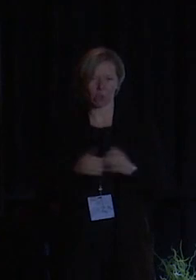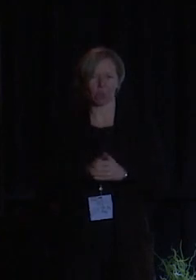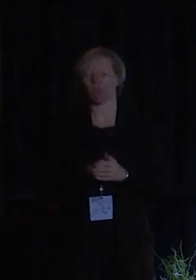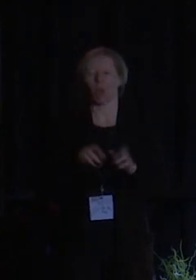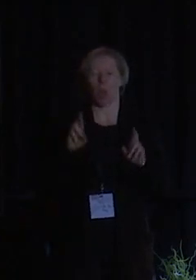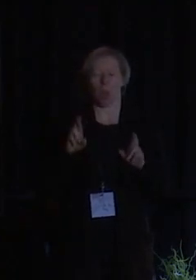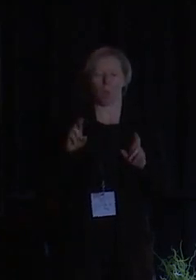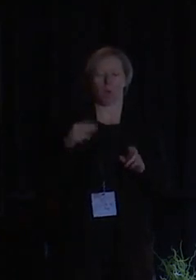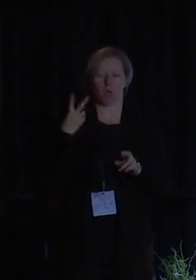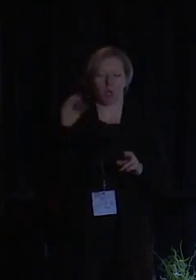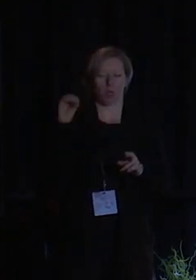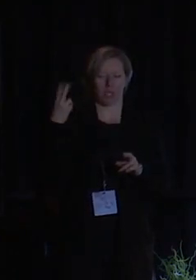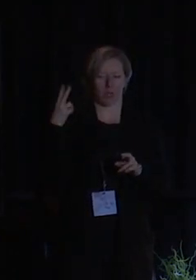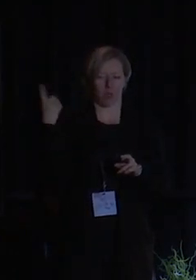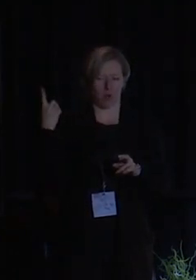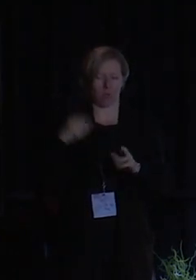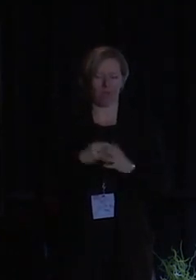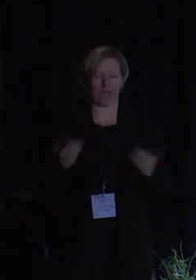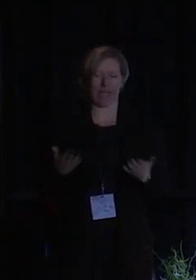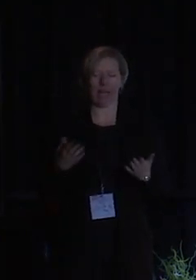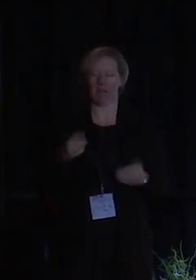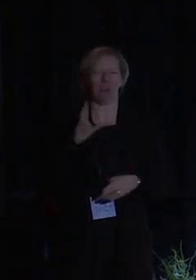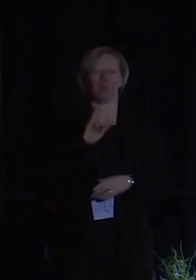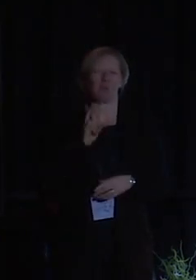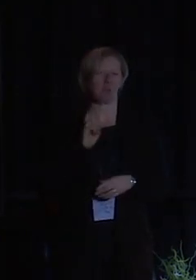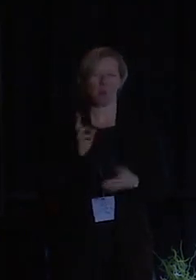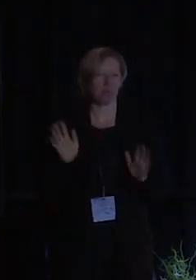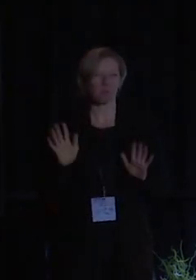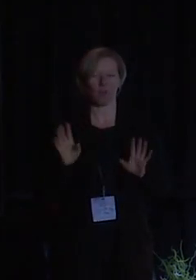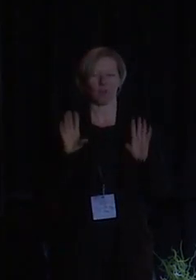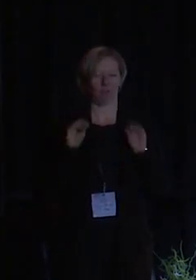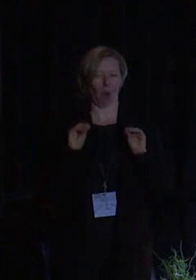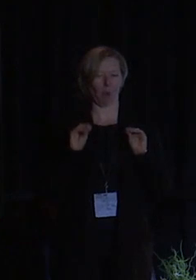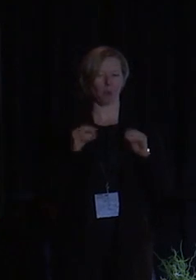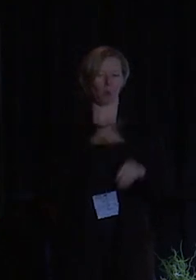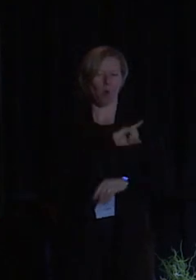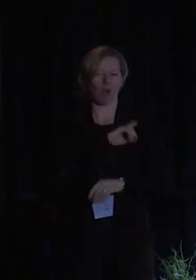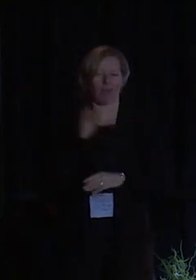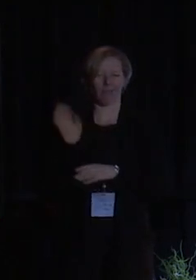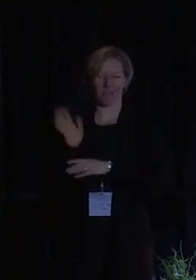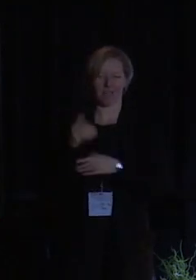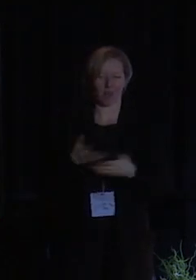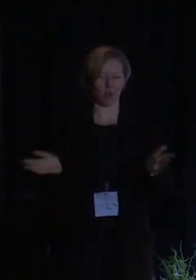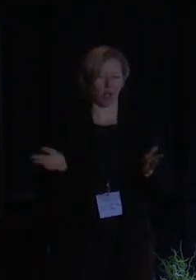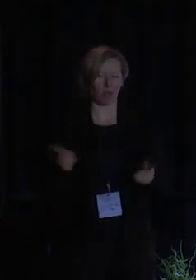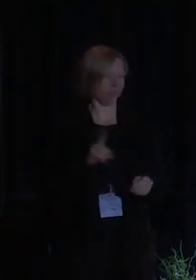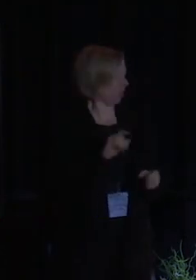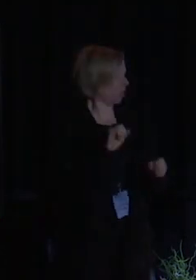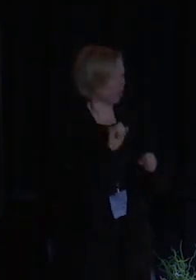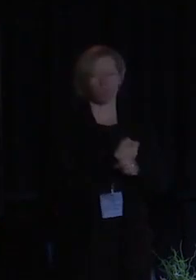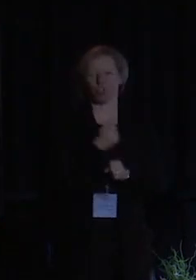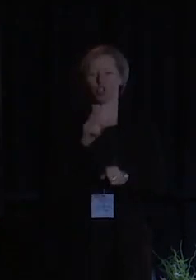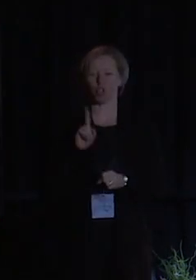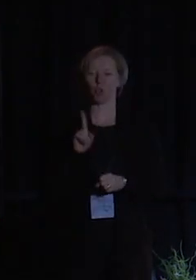in 2021. But for now, I'm not going to keep talking because I think the video says it all. And I'm here, do what your mama tells you and book